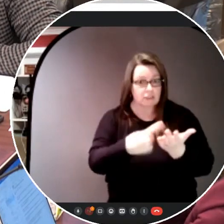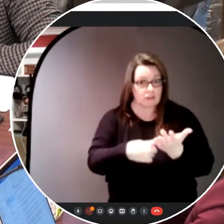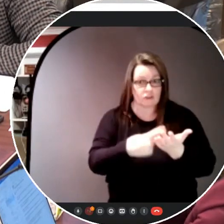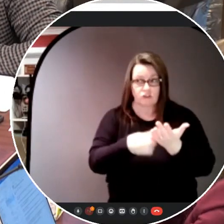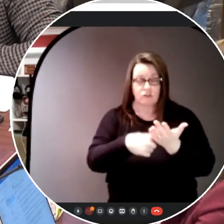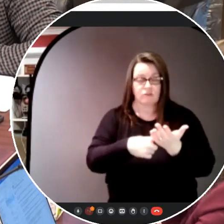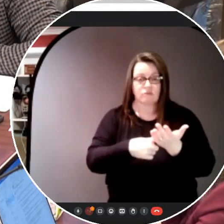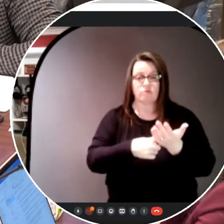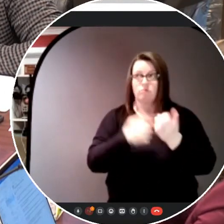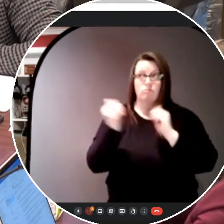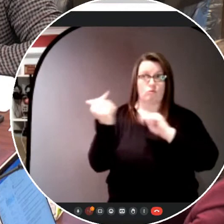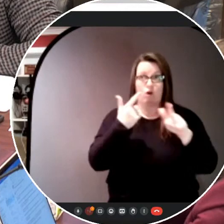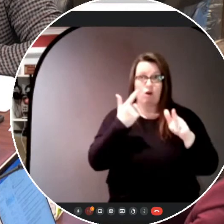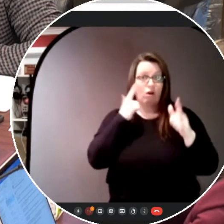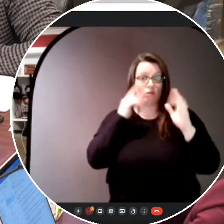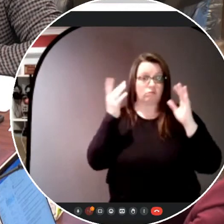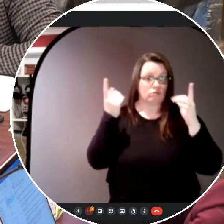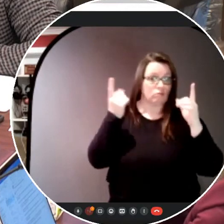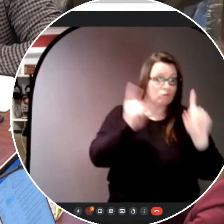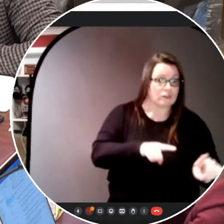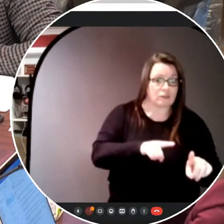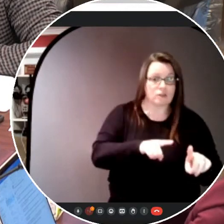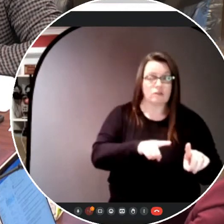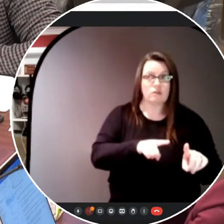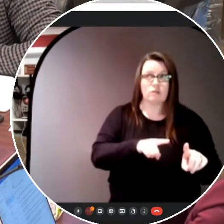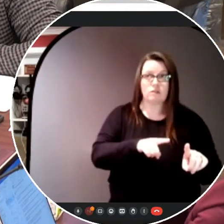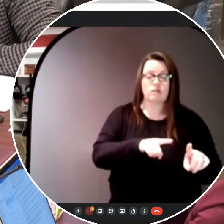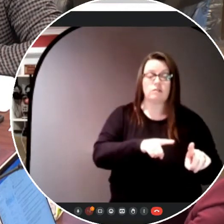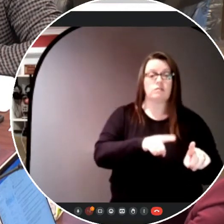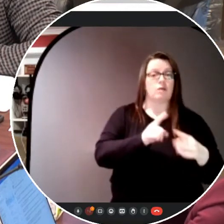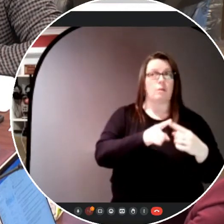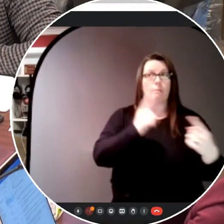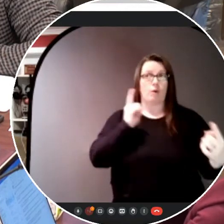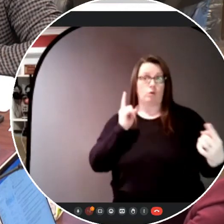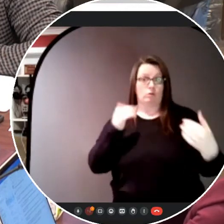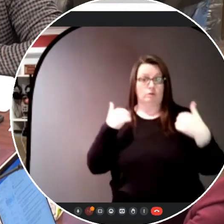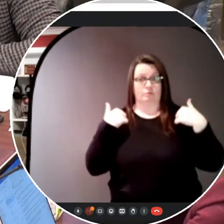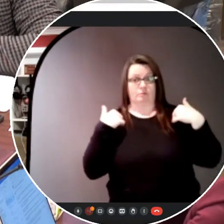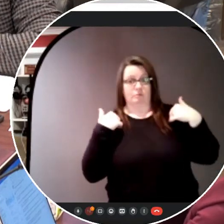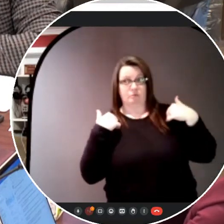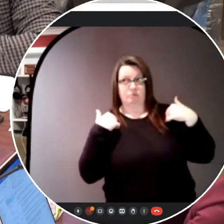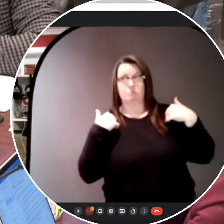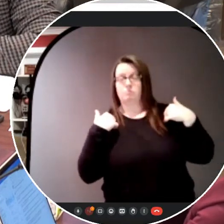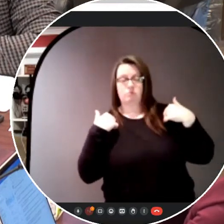All in favor? Opposed? Abstentions? Carried.